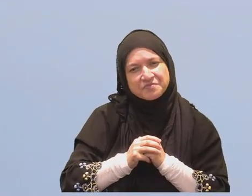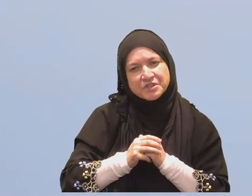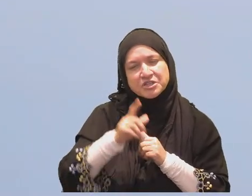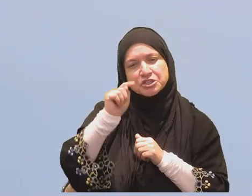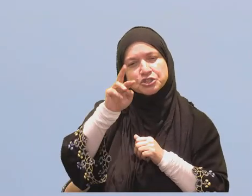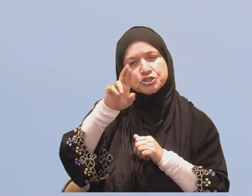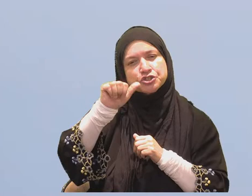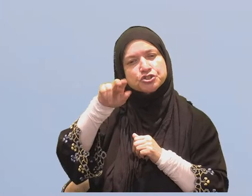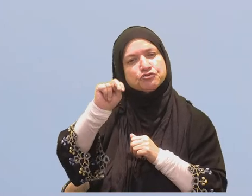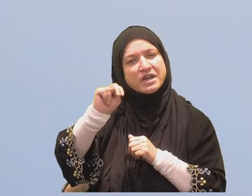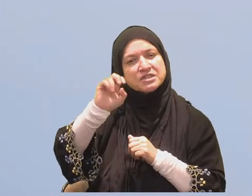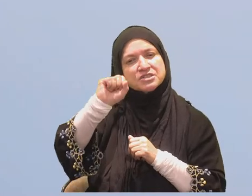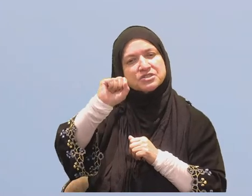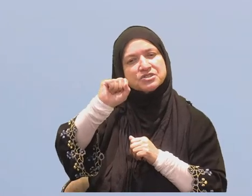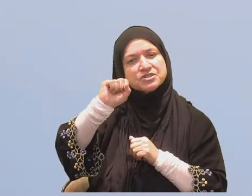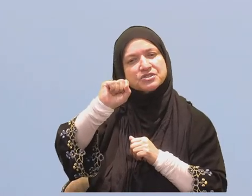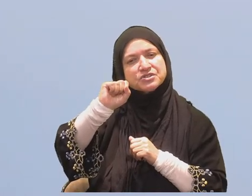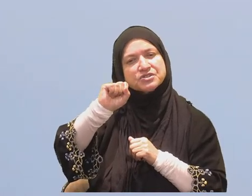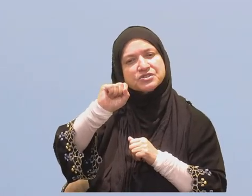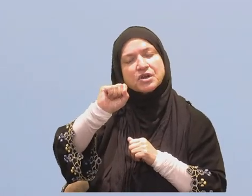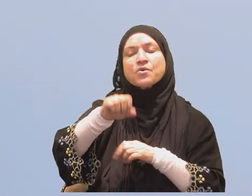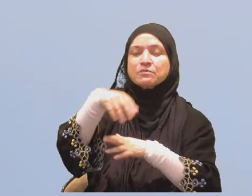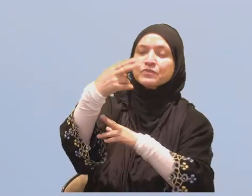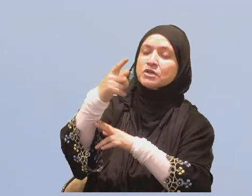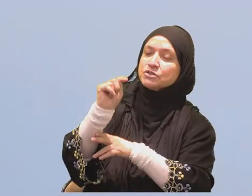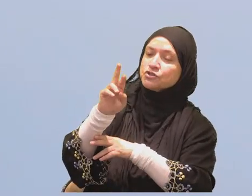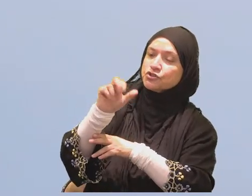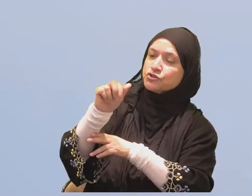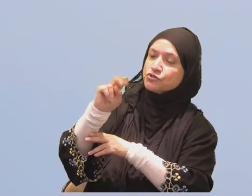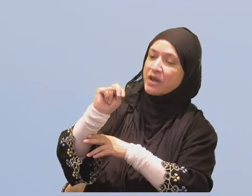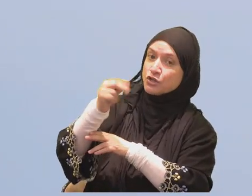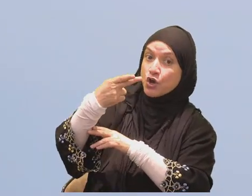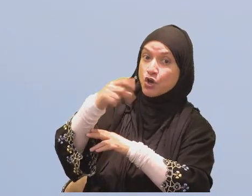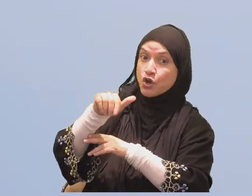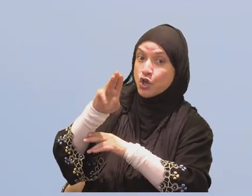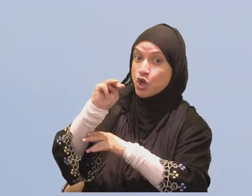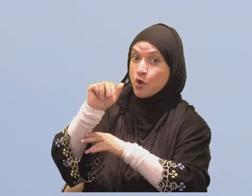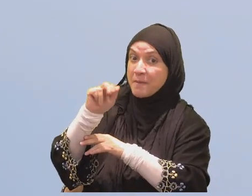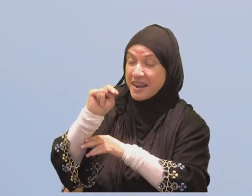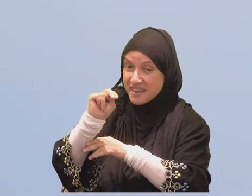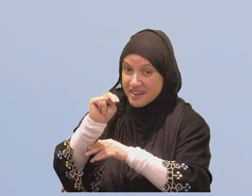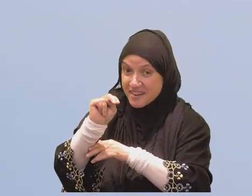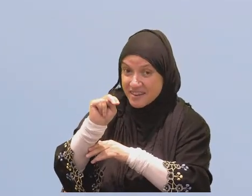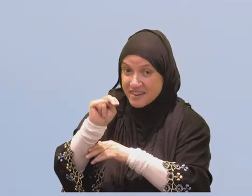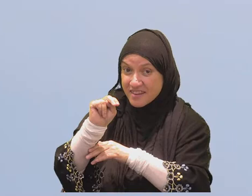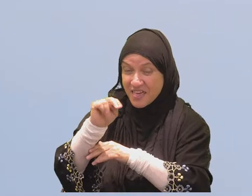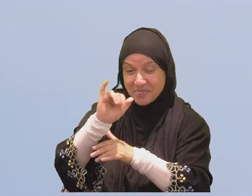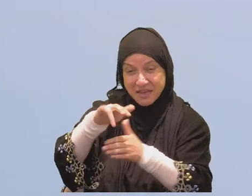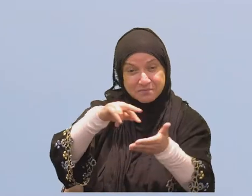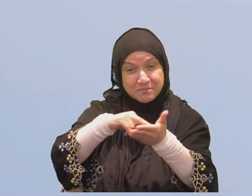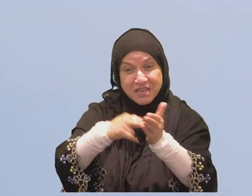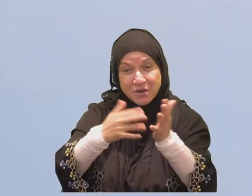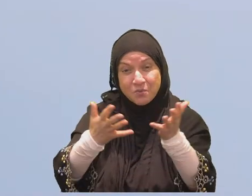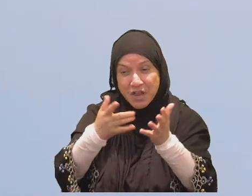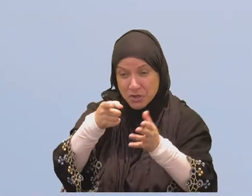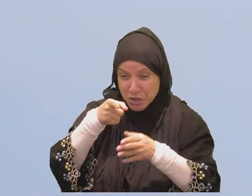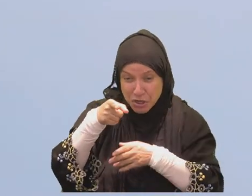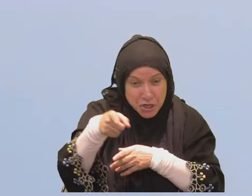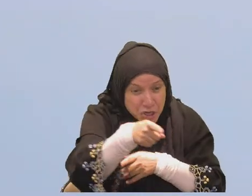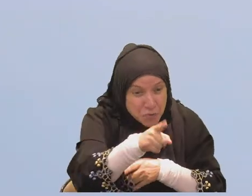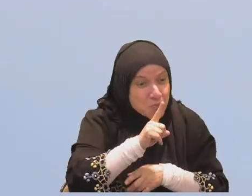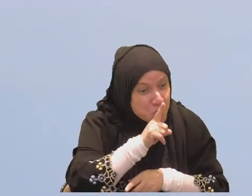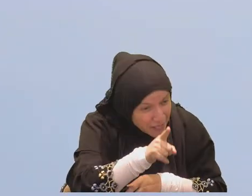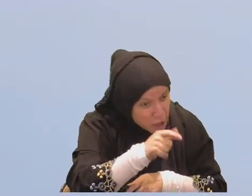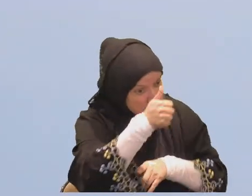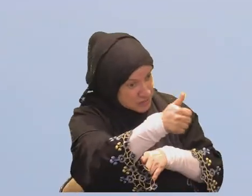through medicine and personal whim, with no respect for divine guidance, we can alter the